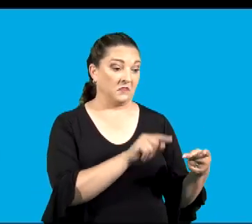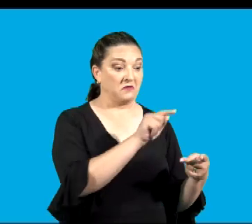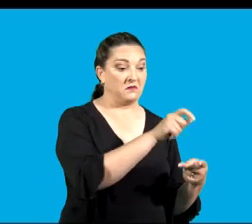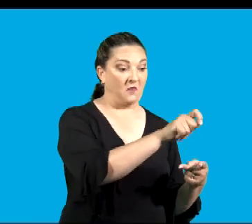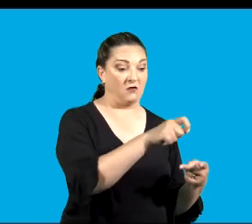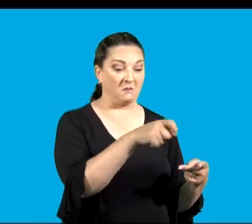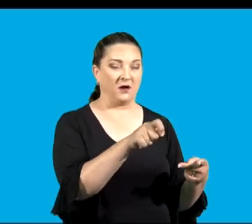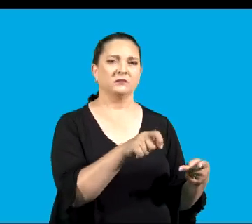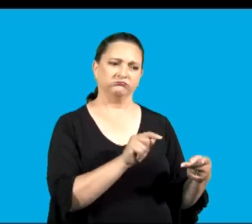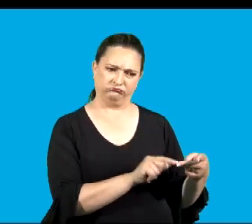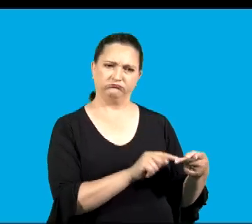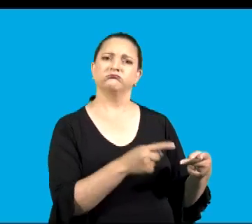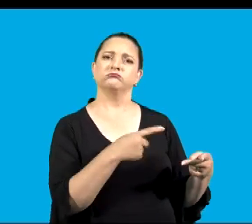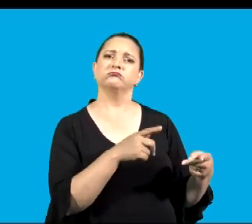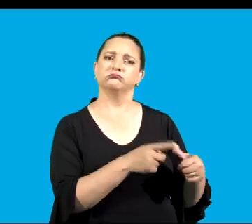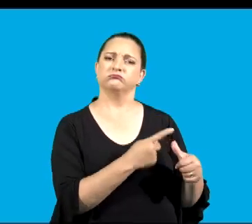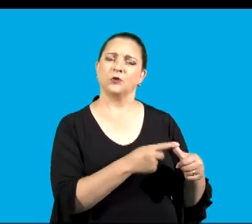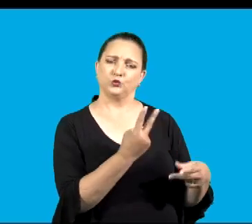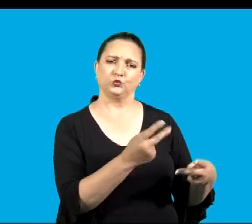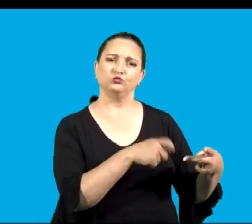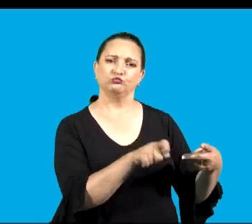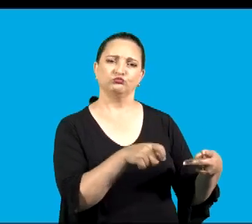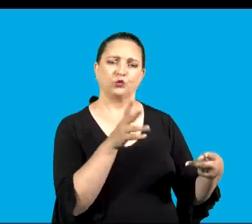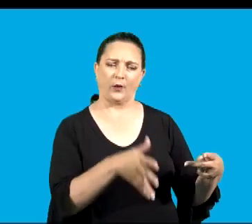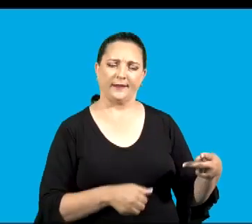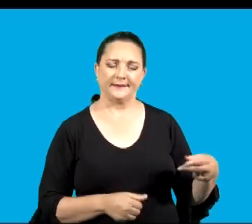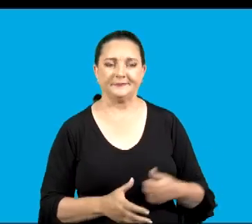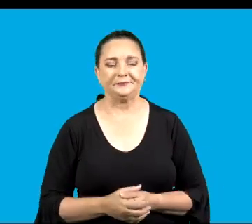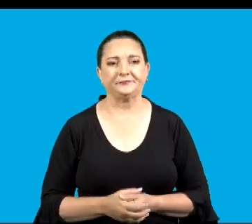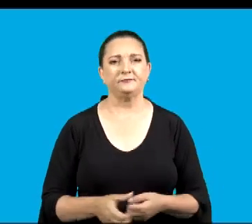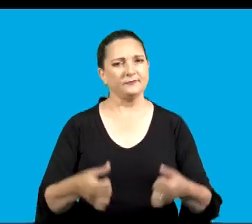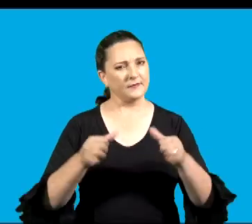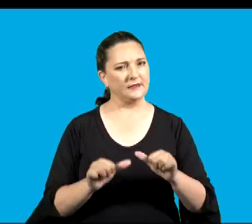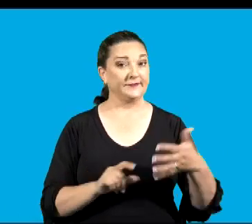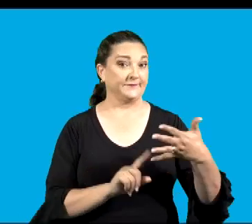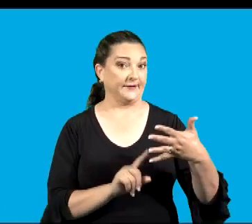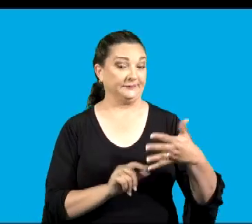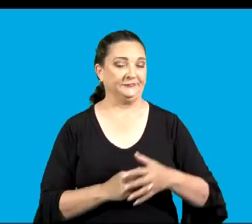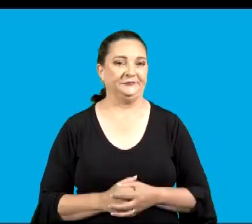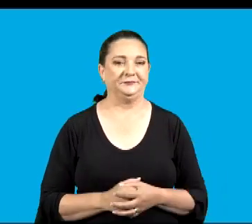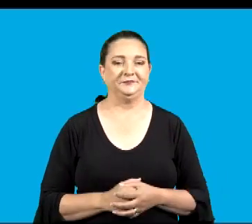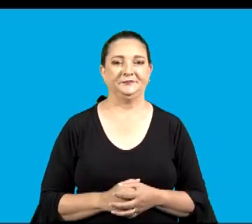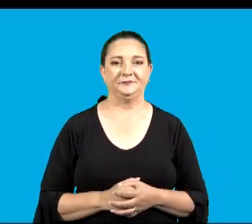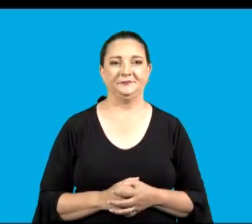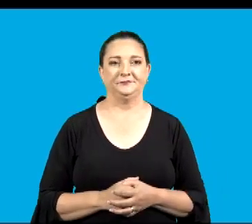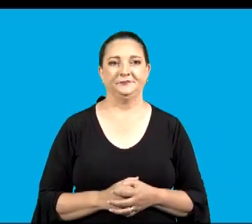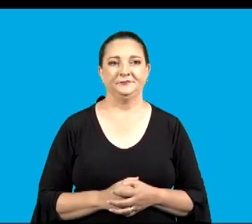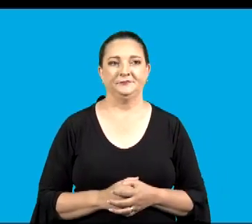marks for that one. Let's move on to the next one. Number 5.